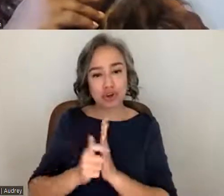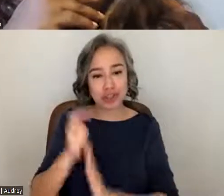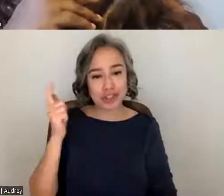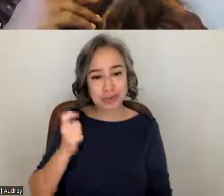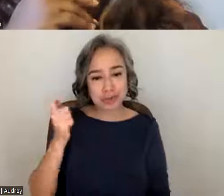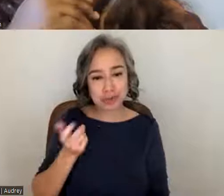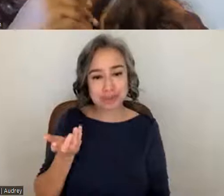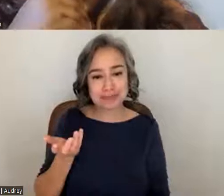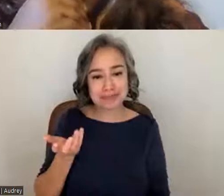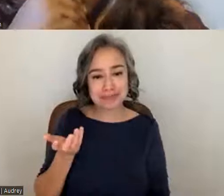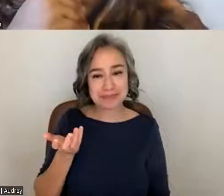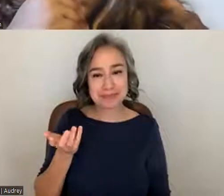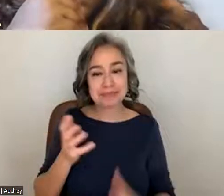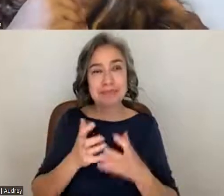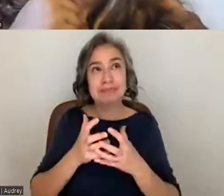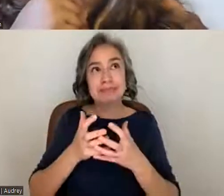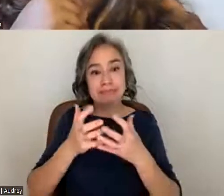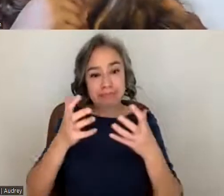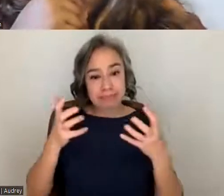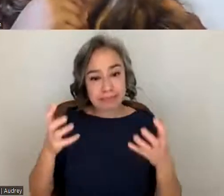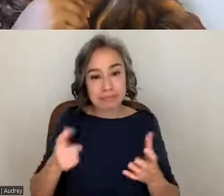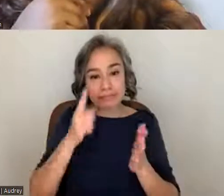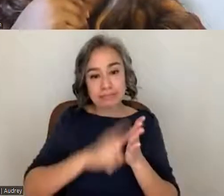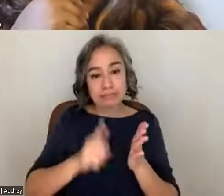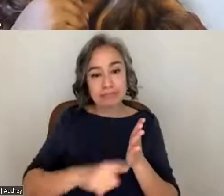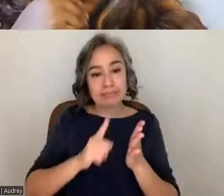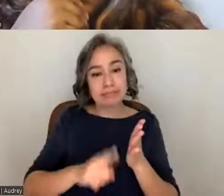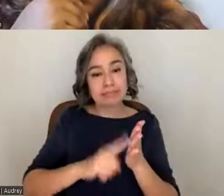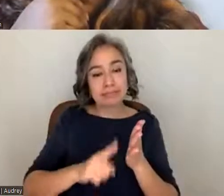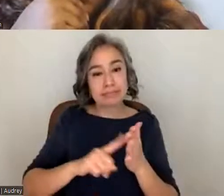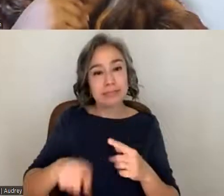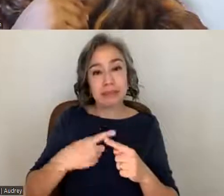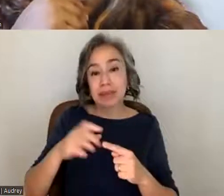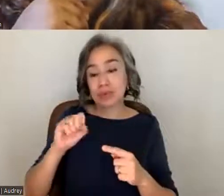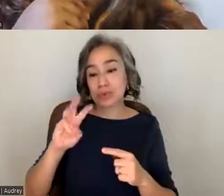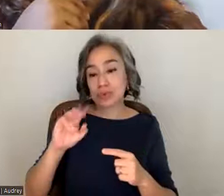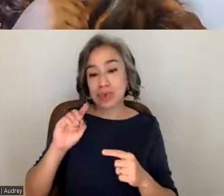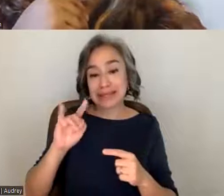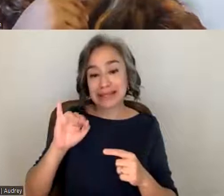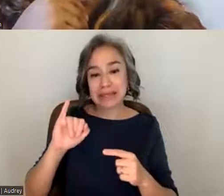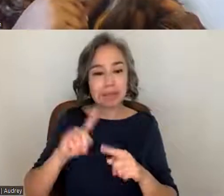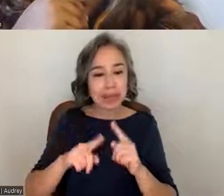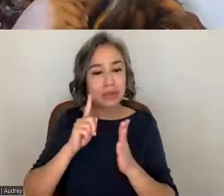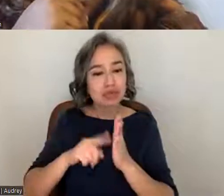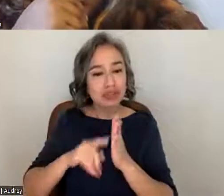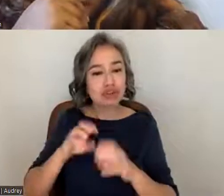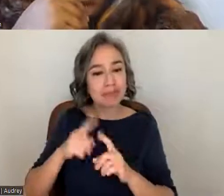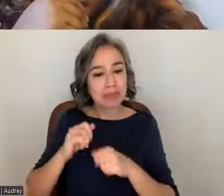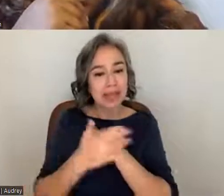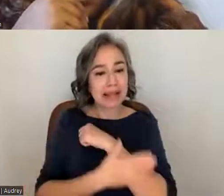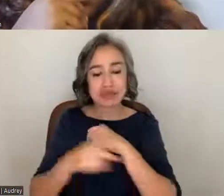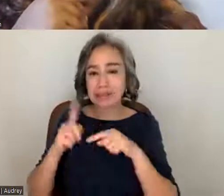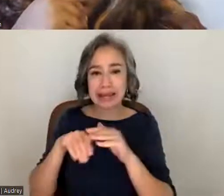a massive amount of research that's generated about Eswatini, none of which can be accessed by researchers in the country, which is